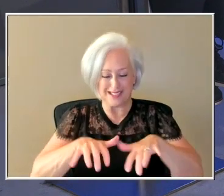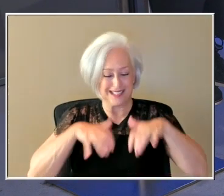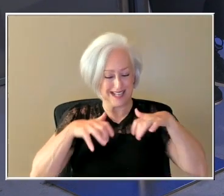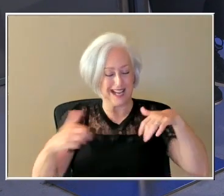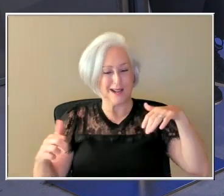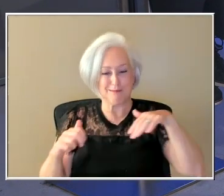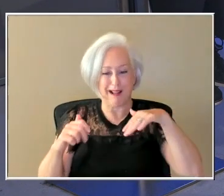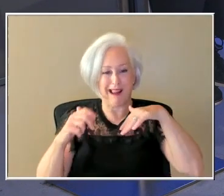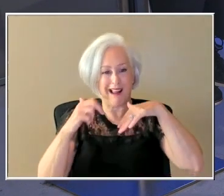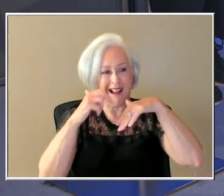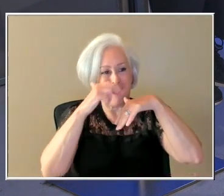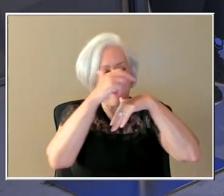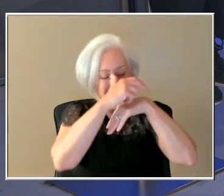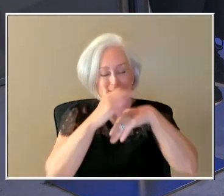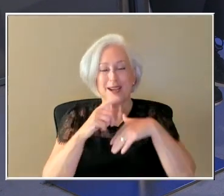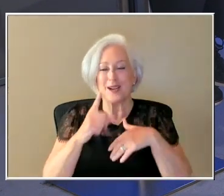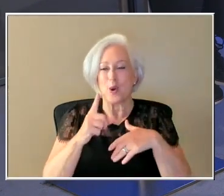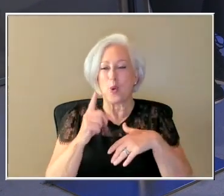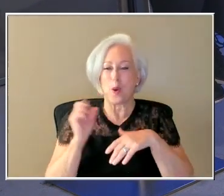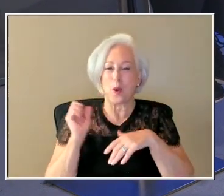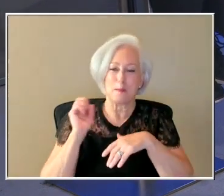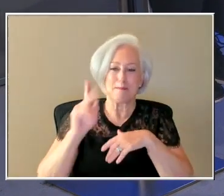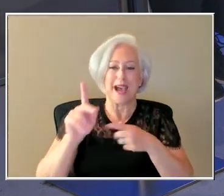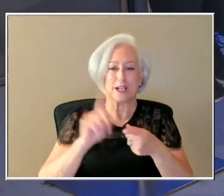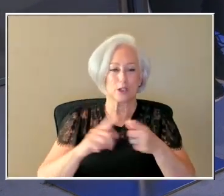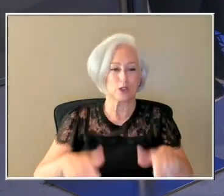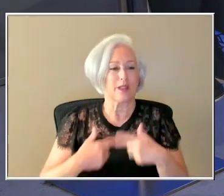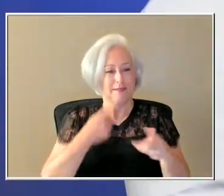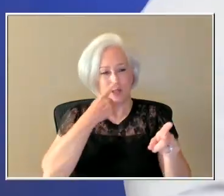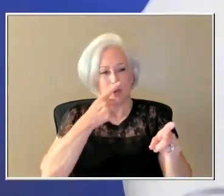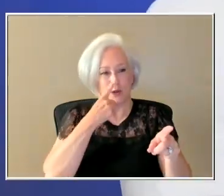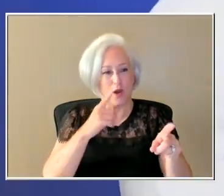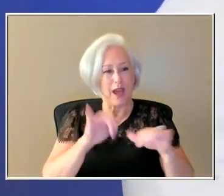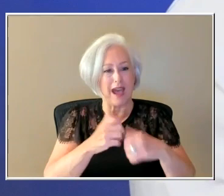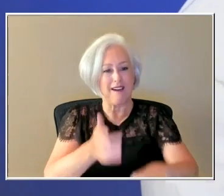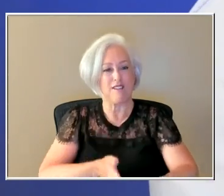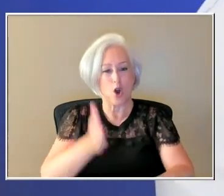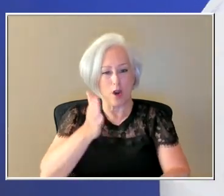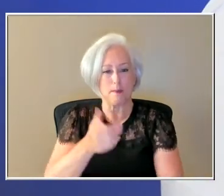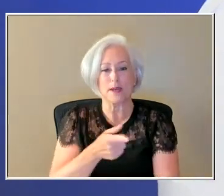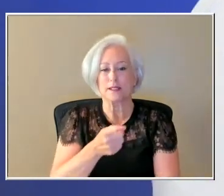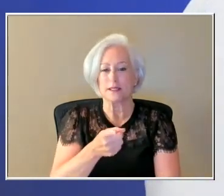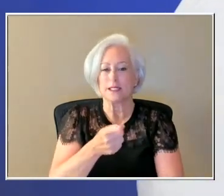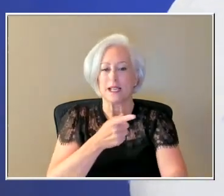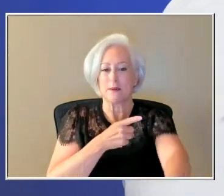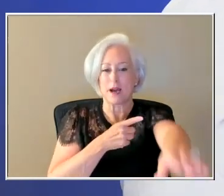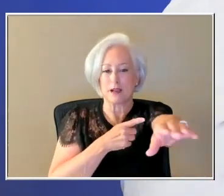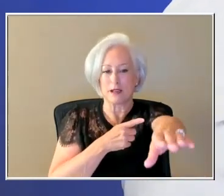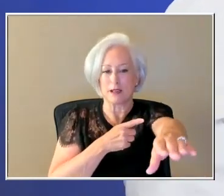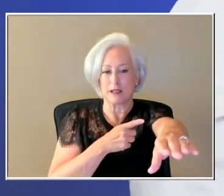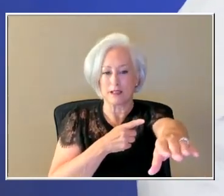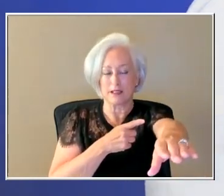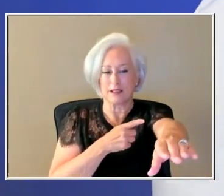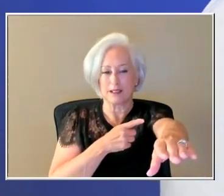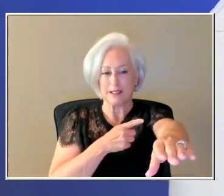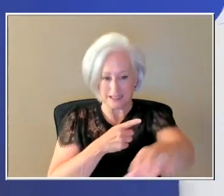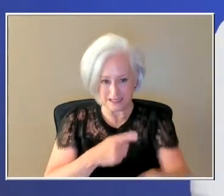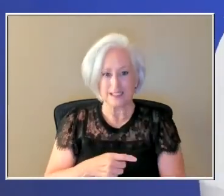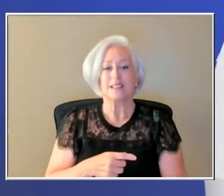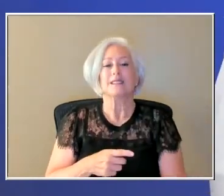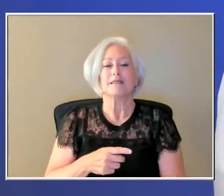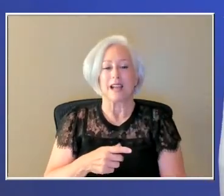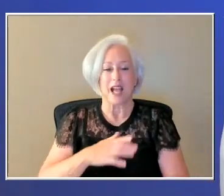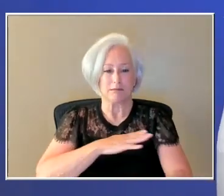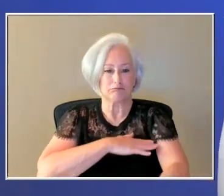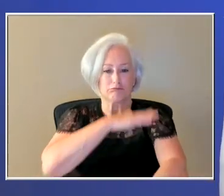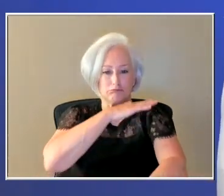very rewarding. How far up can you reach your arm? Can you? So I'm about shoulder height there, and close to shoulder height Yeah, there. that's